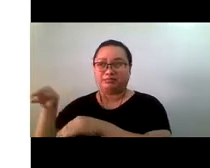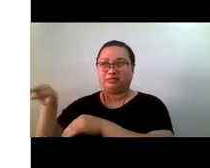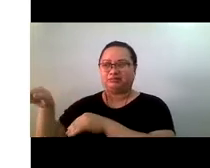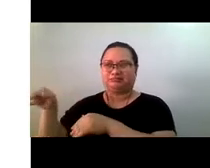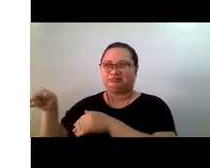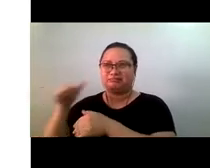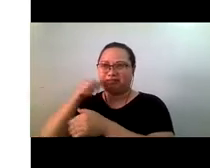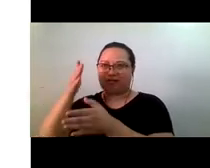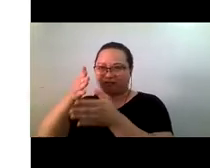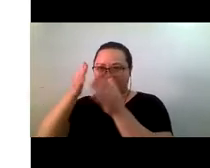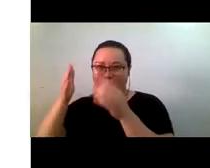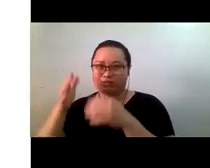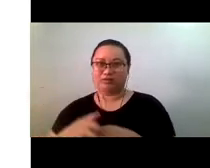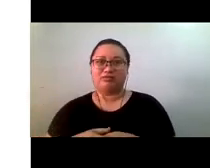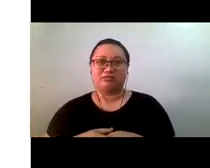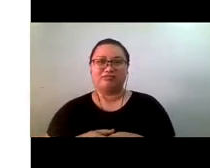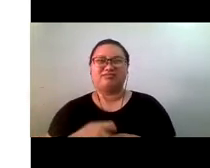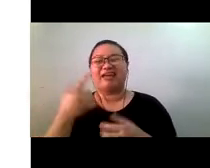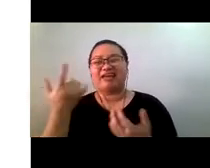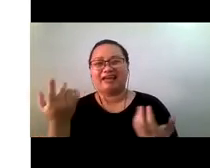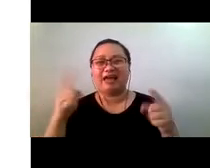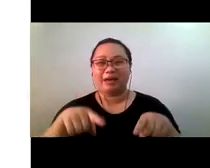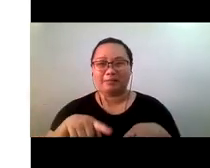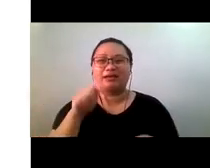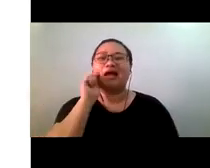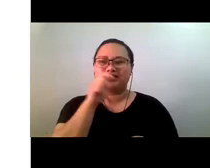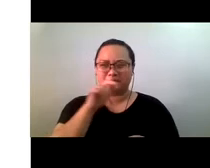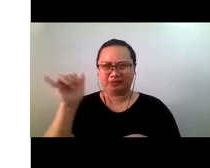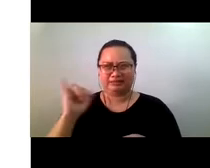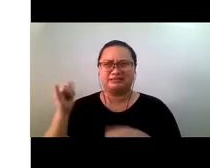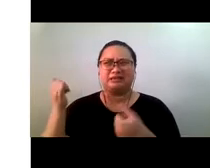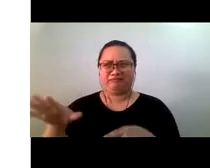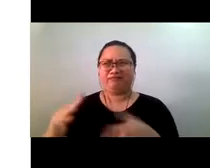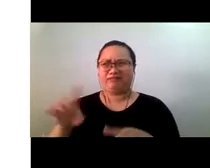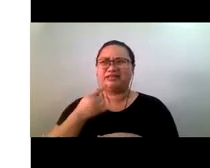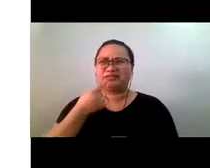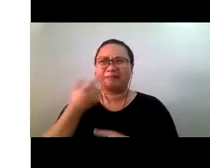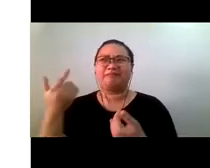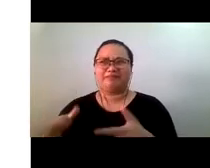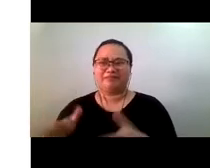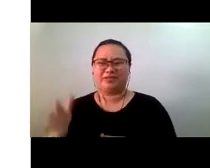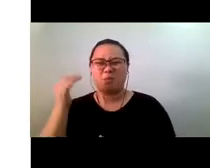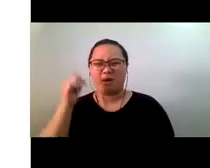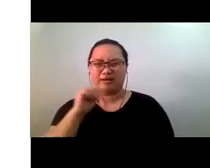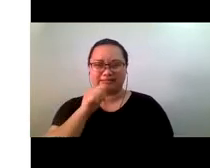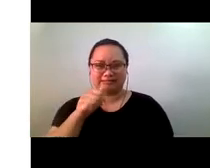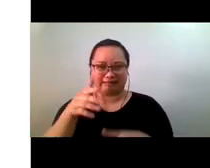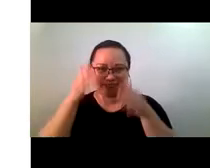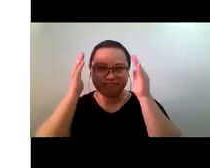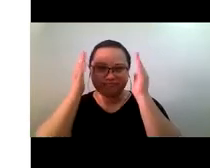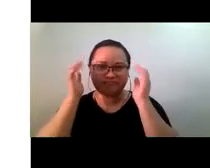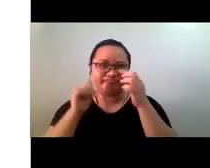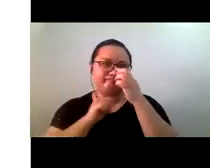thing, duplicating the same thing, because they have not been really listening to what has been said.